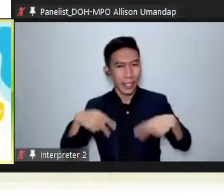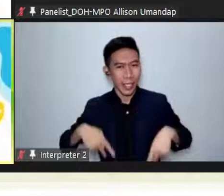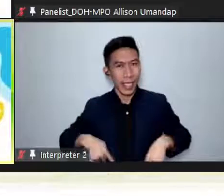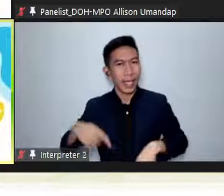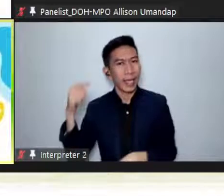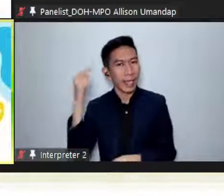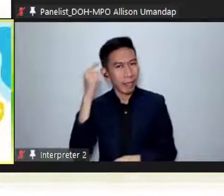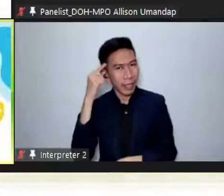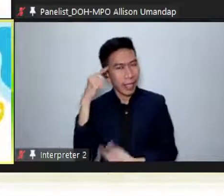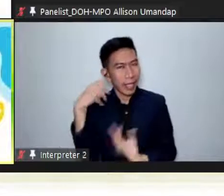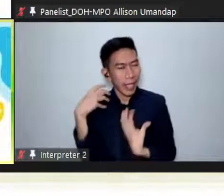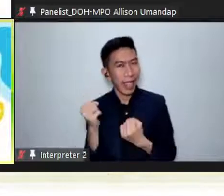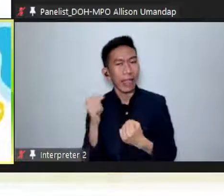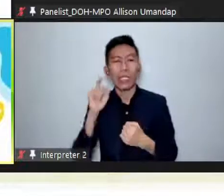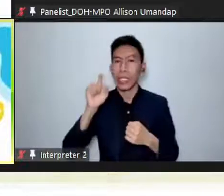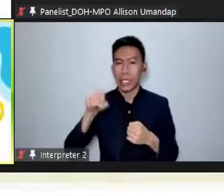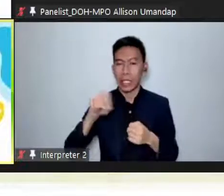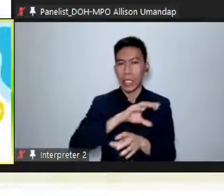about good